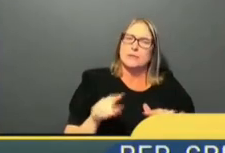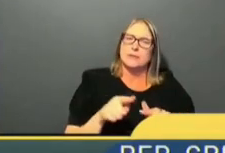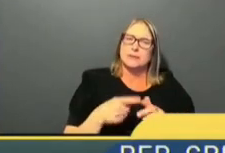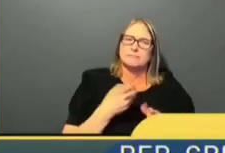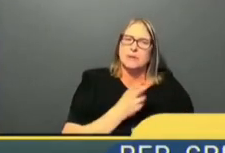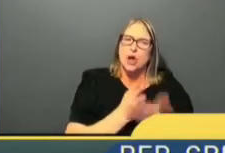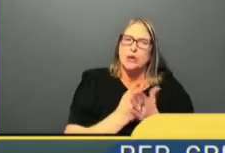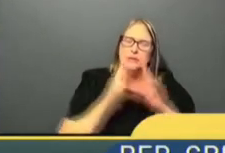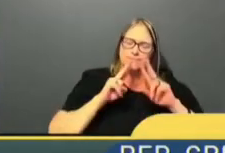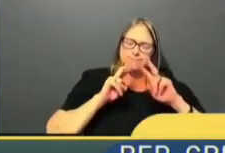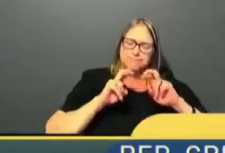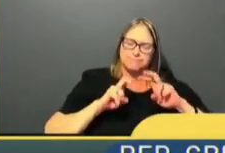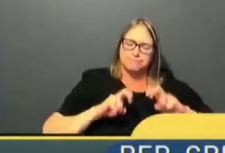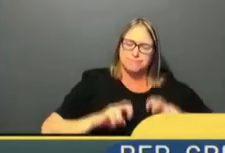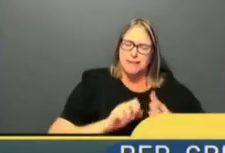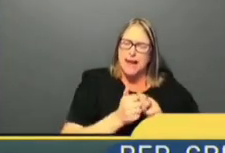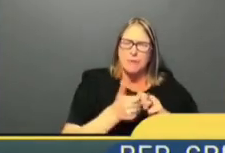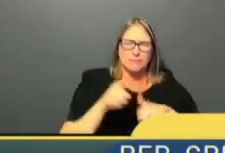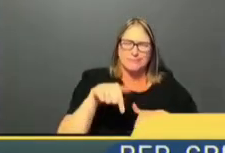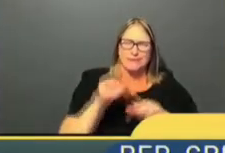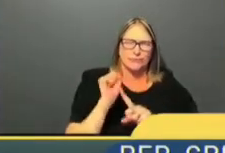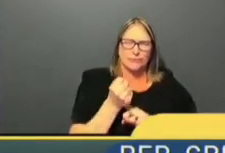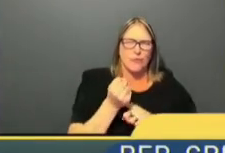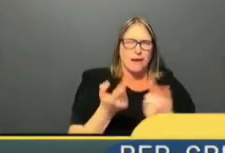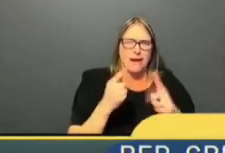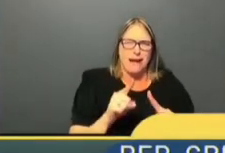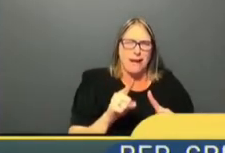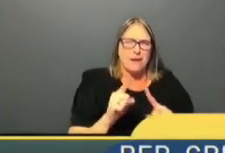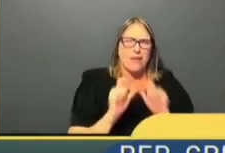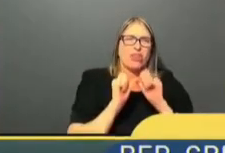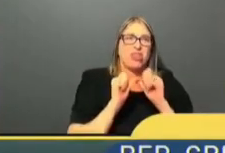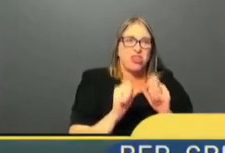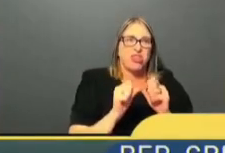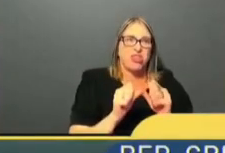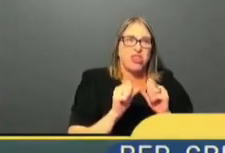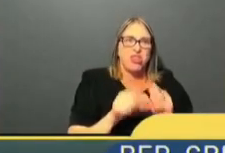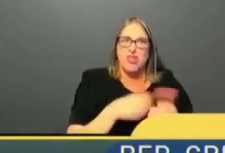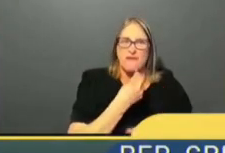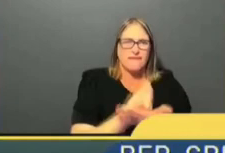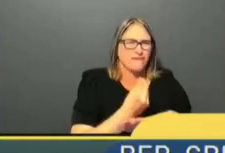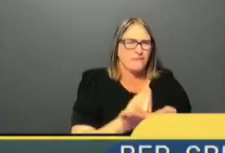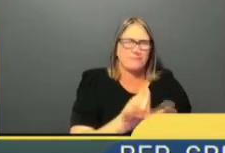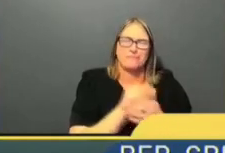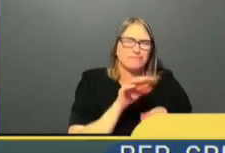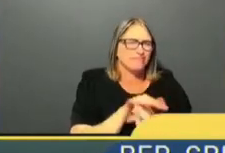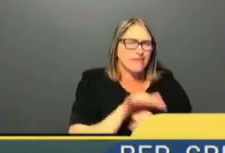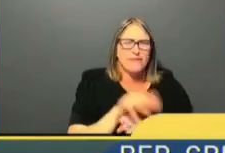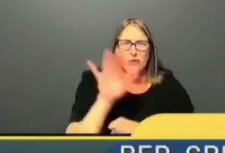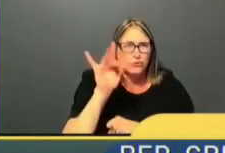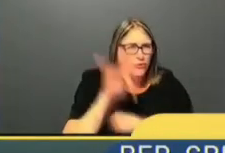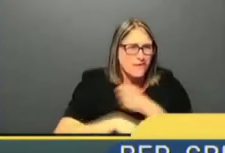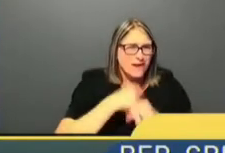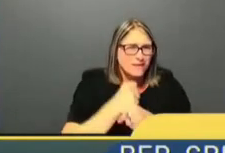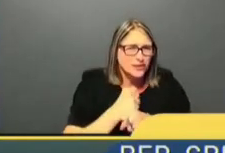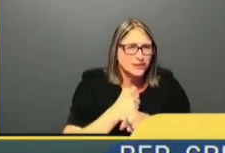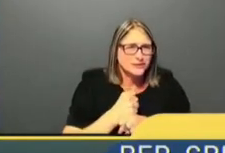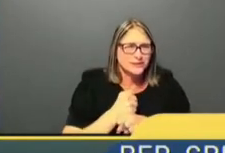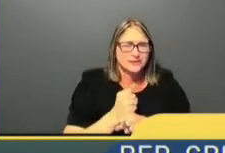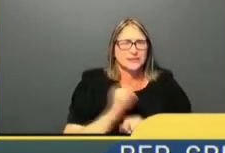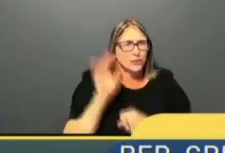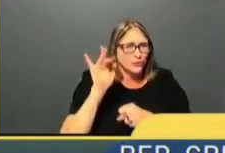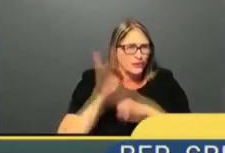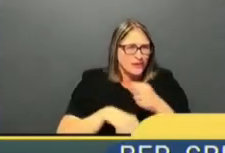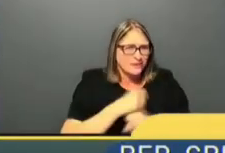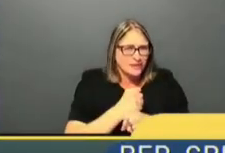got to this place of chronically underfunding our system for a quarter century. For 25 years, I don't think we provided our ferry service